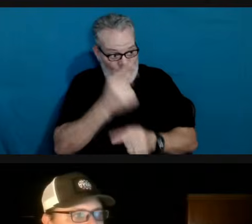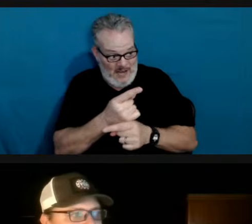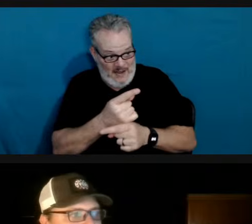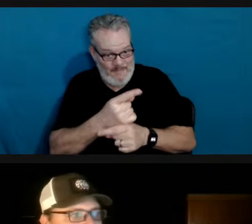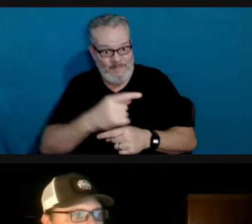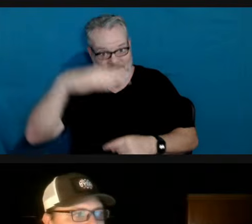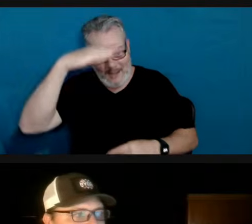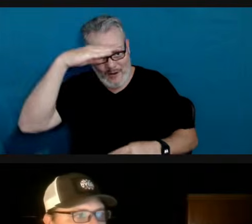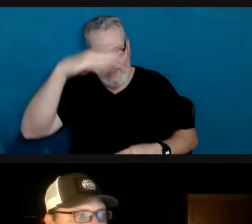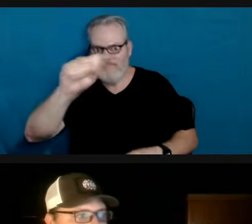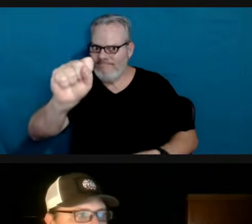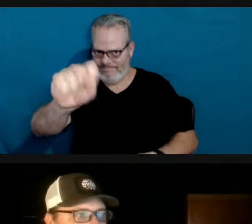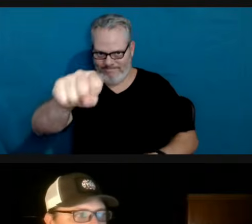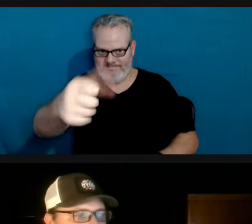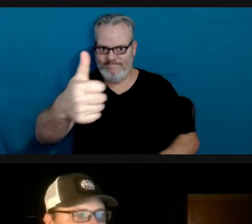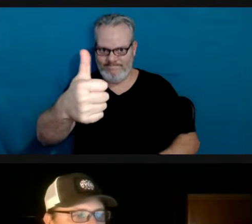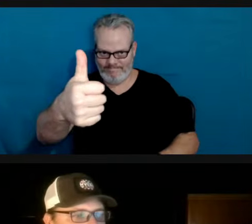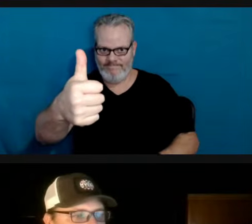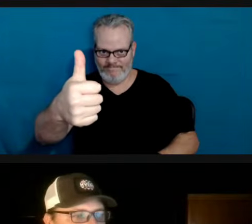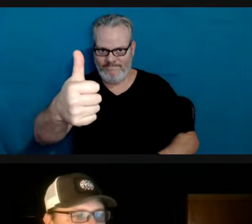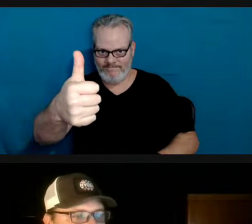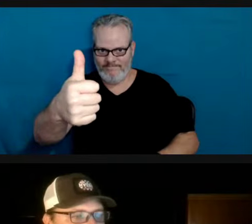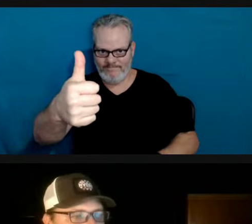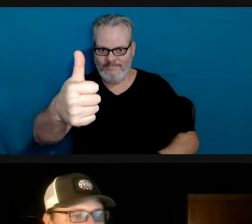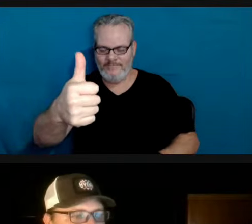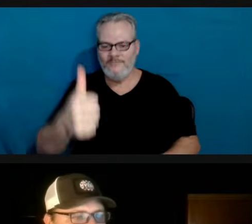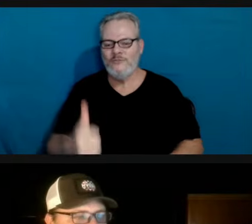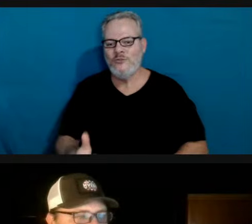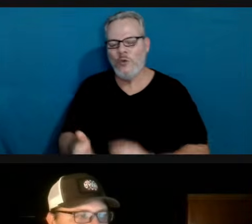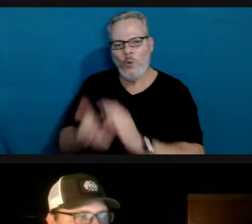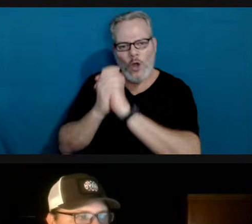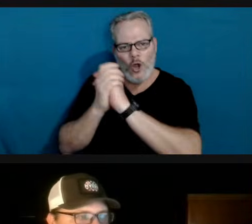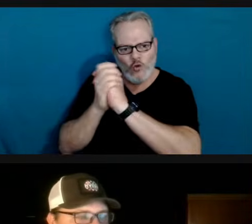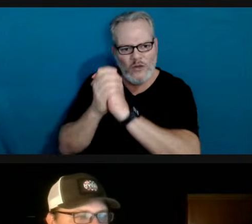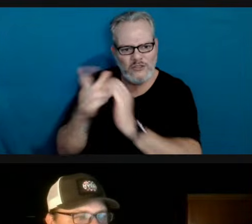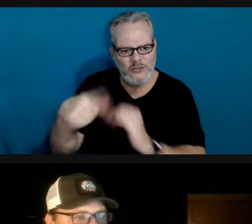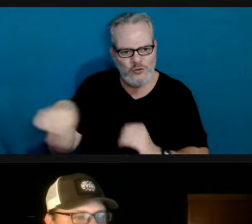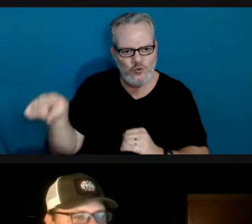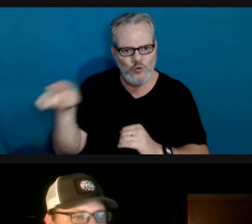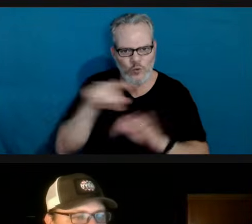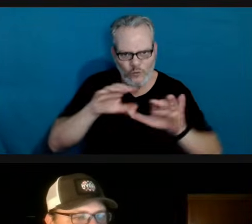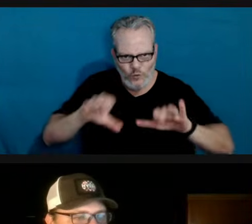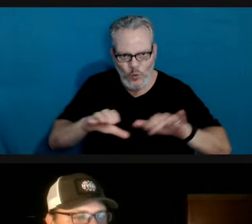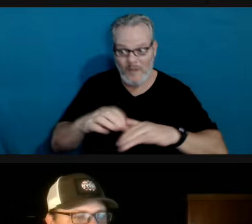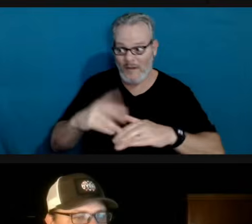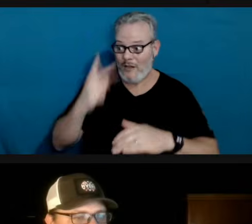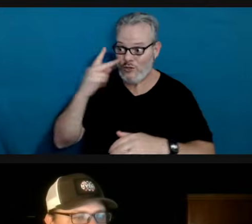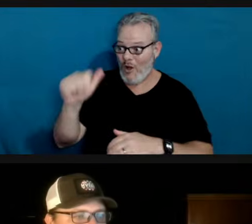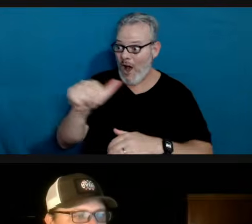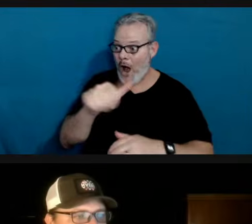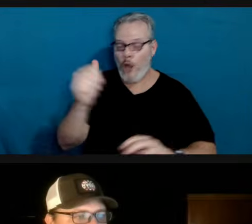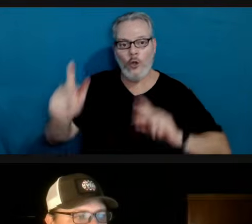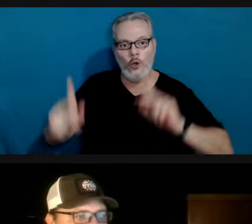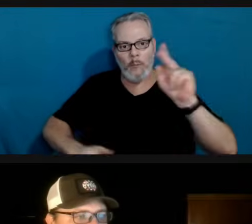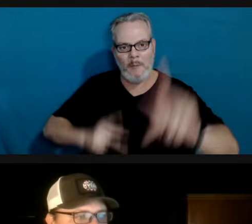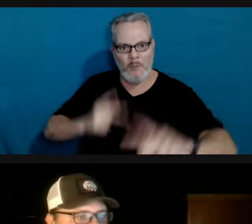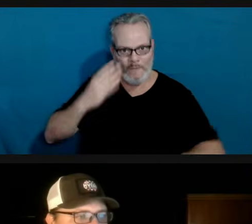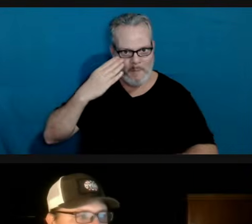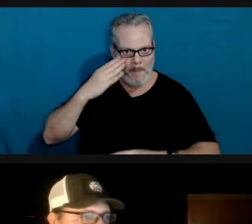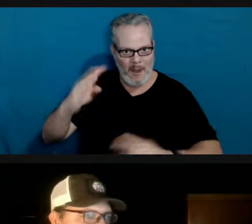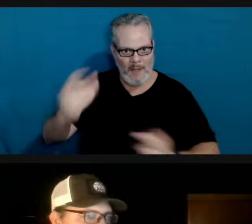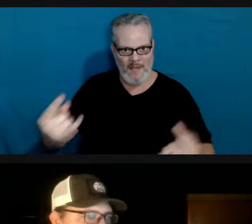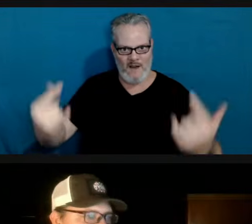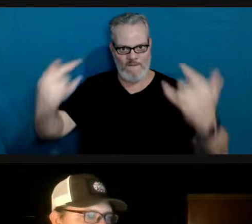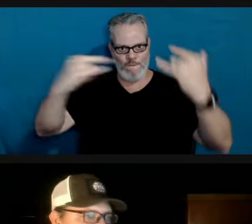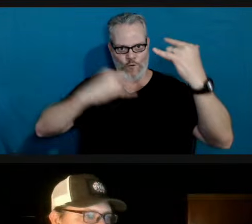so congratulations to you all for pulling that out. I see other people from the mainland were also here for it. So congratulations on pulling that